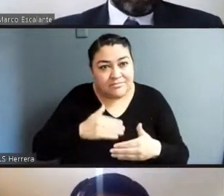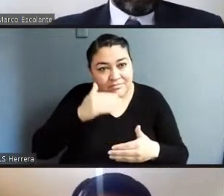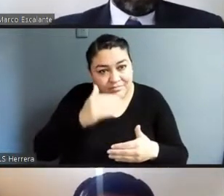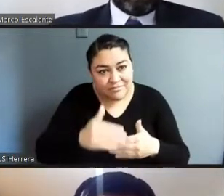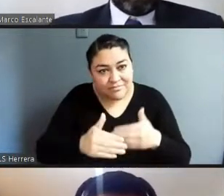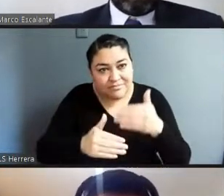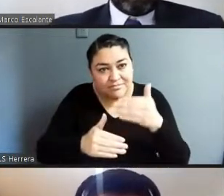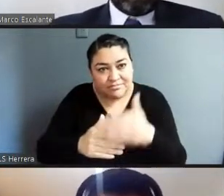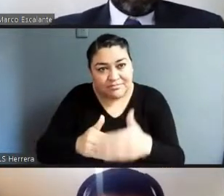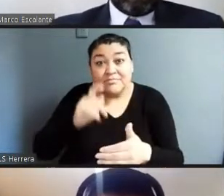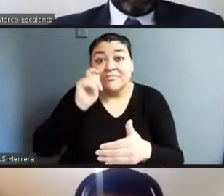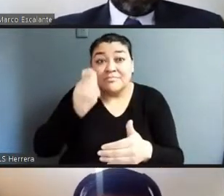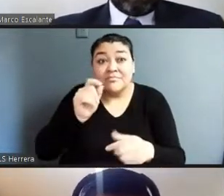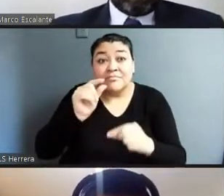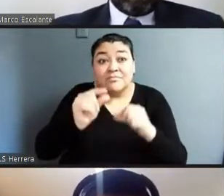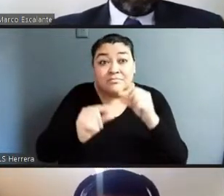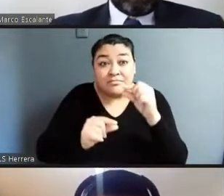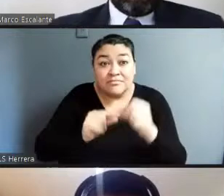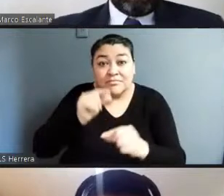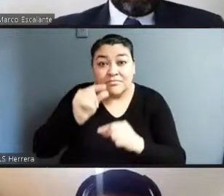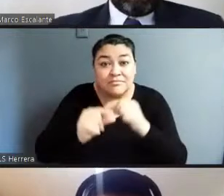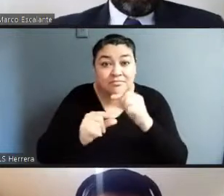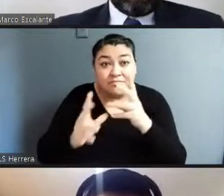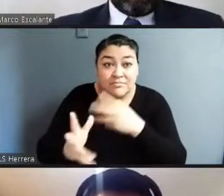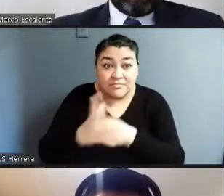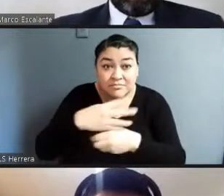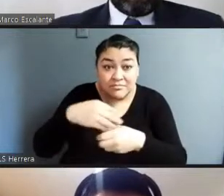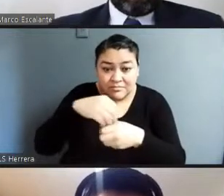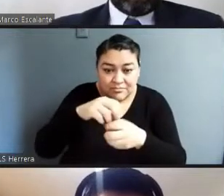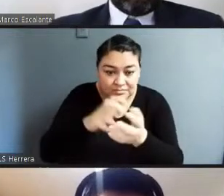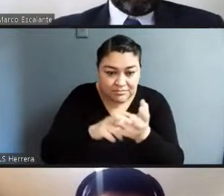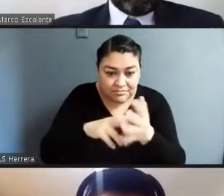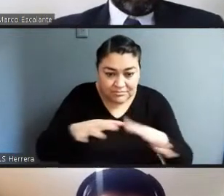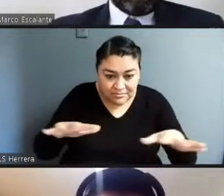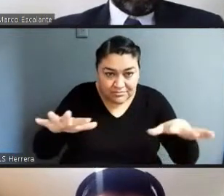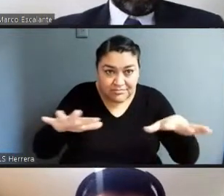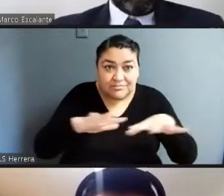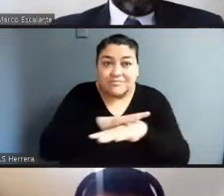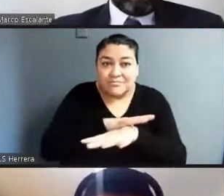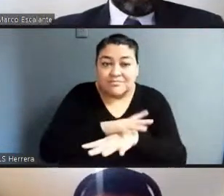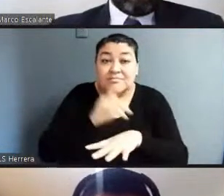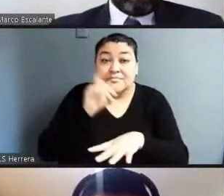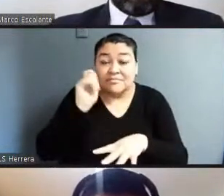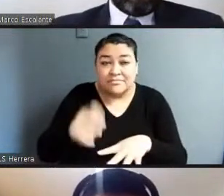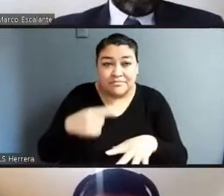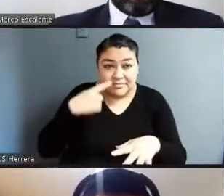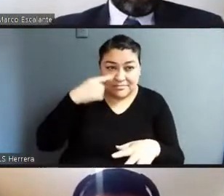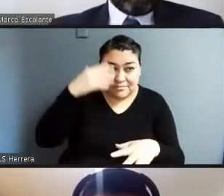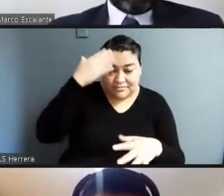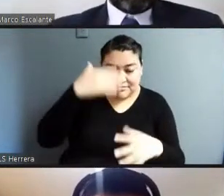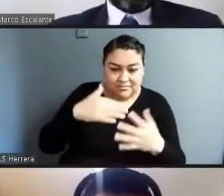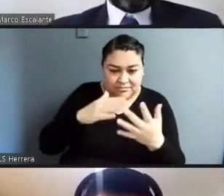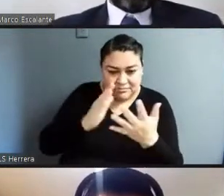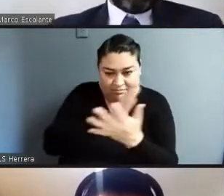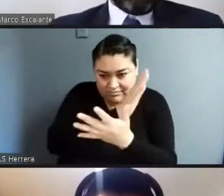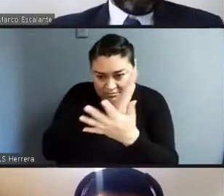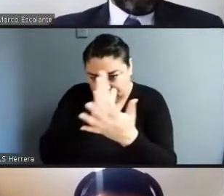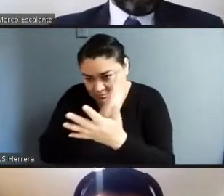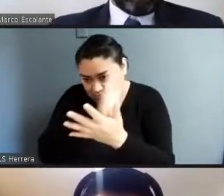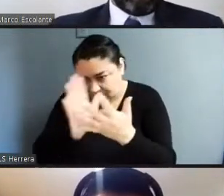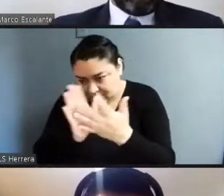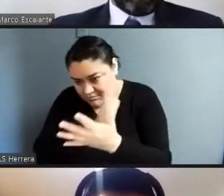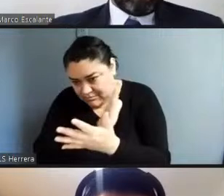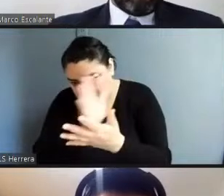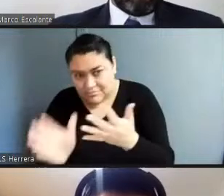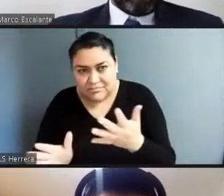is constantly moving. This is an update that occurs comprehensively and that takes into account